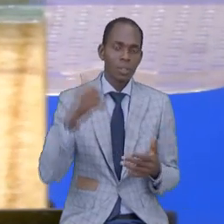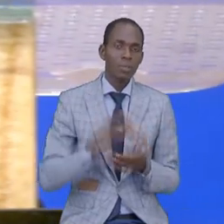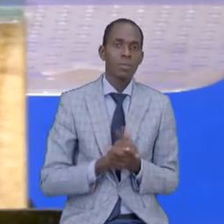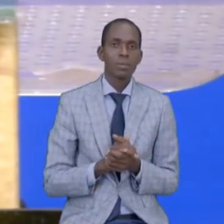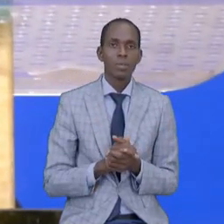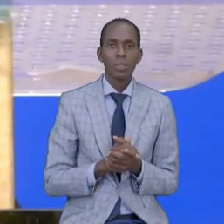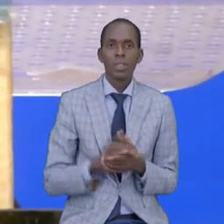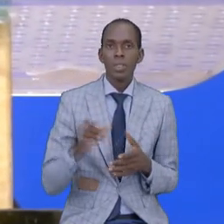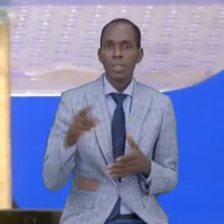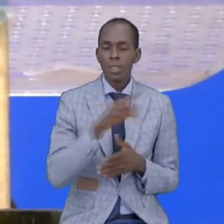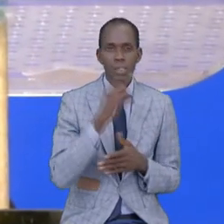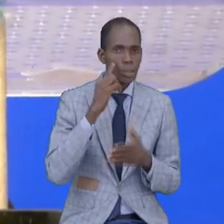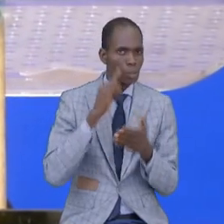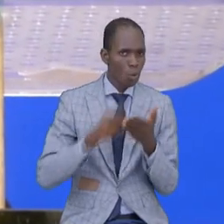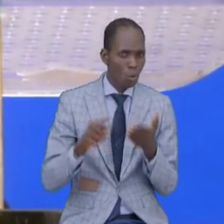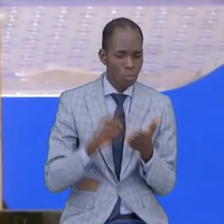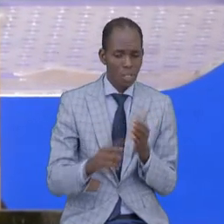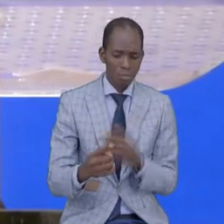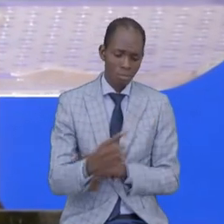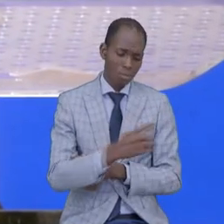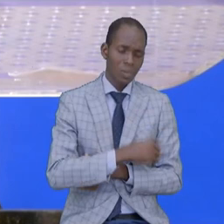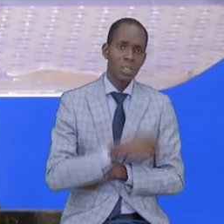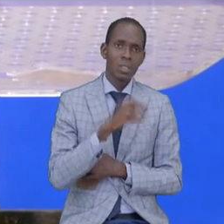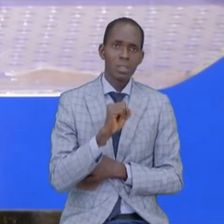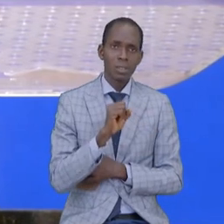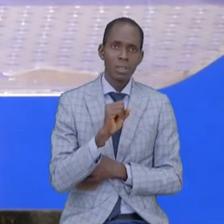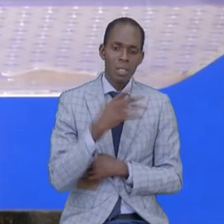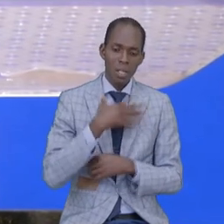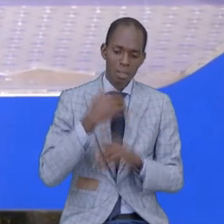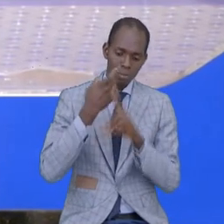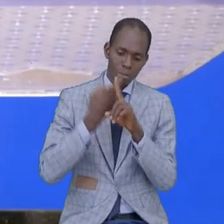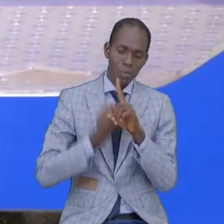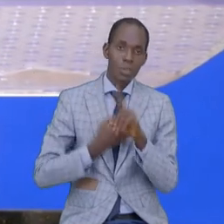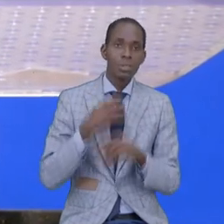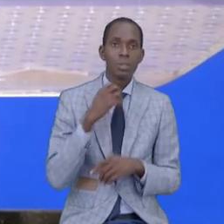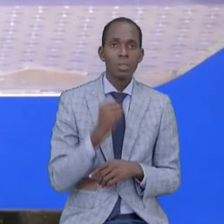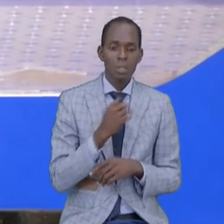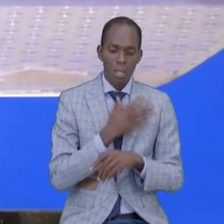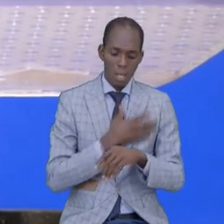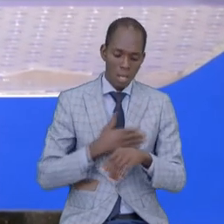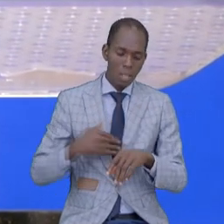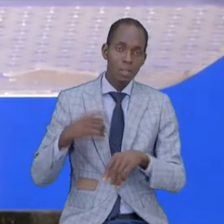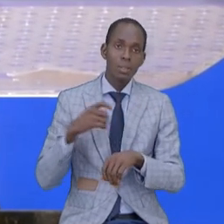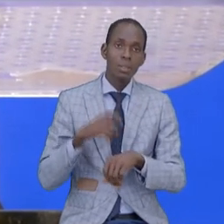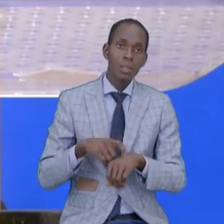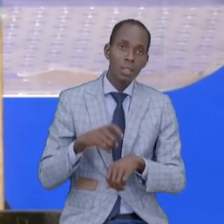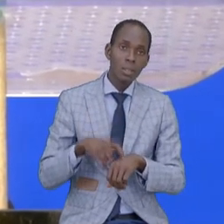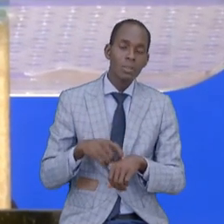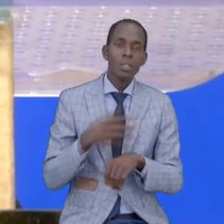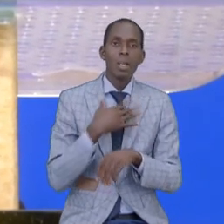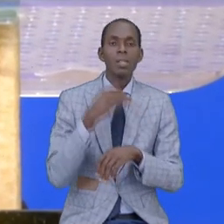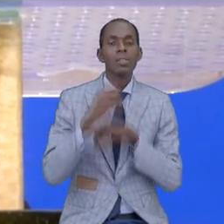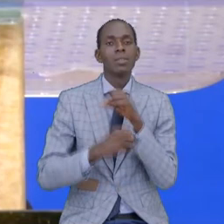ye observe days and months and times and